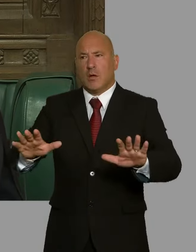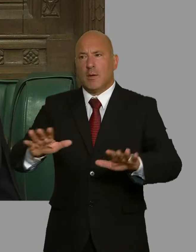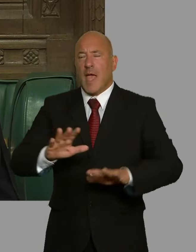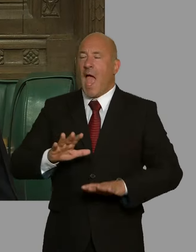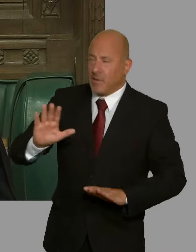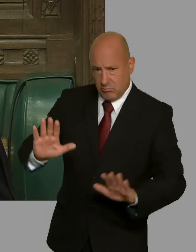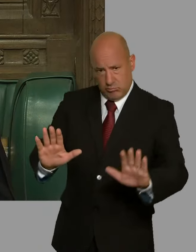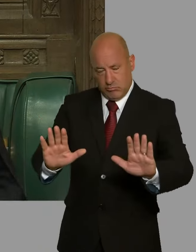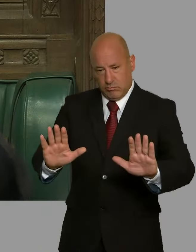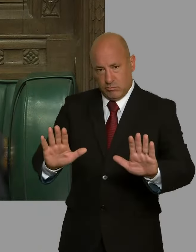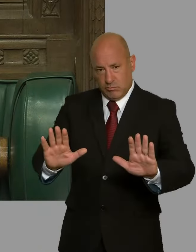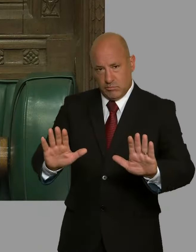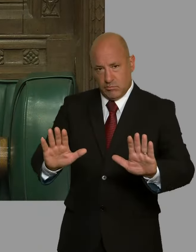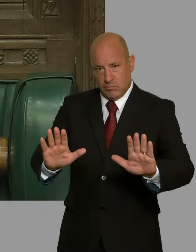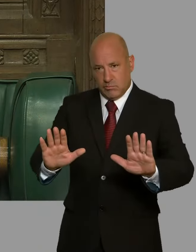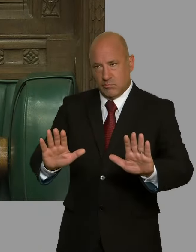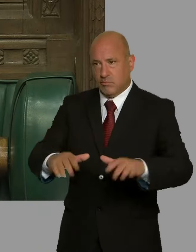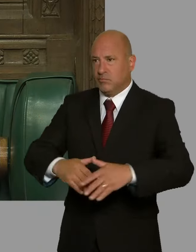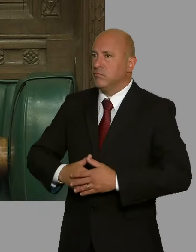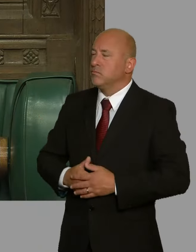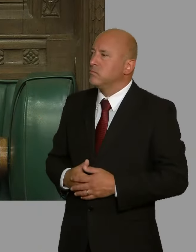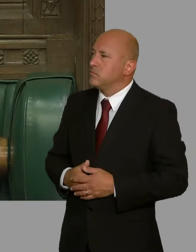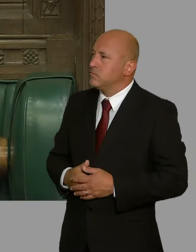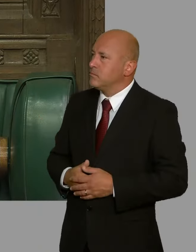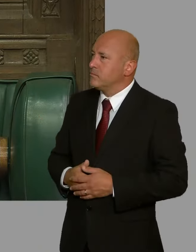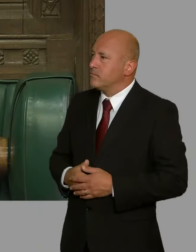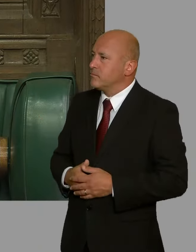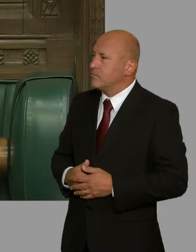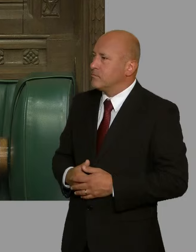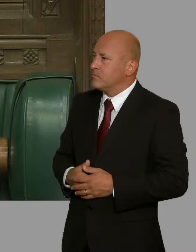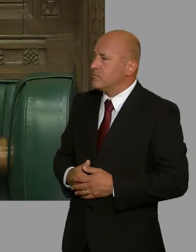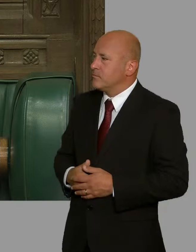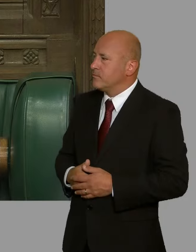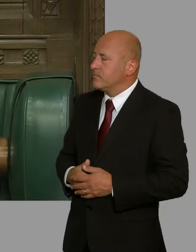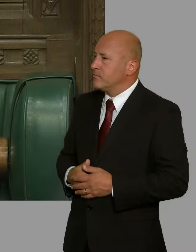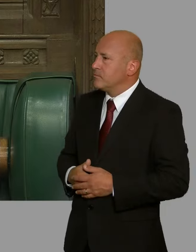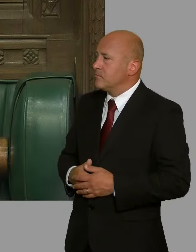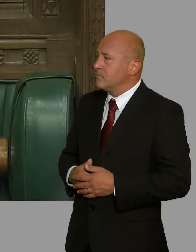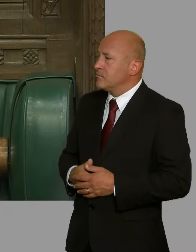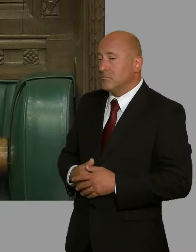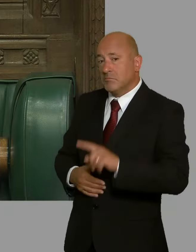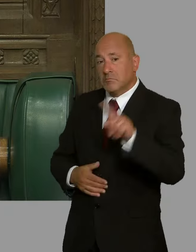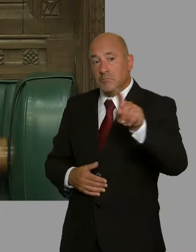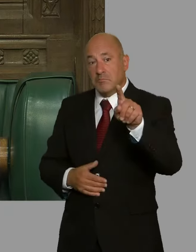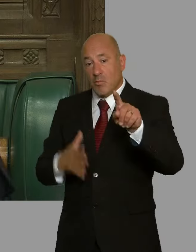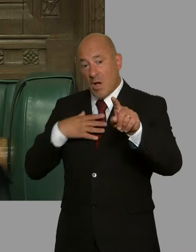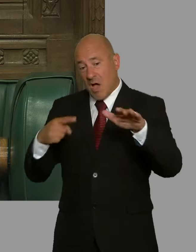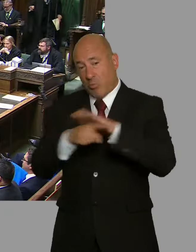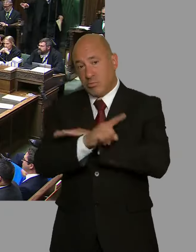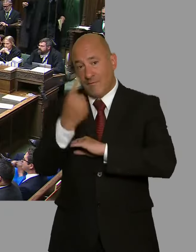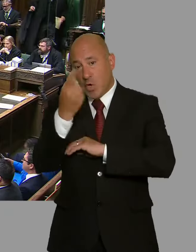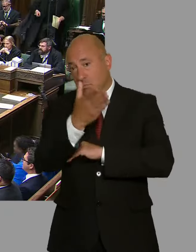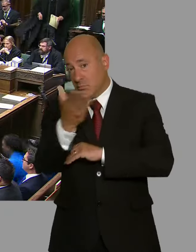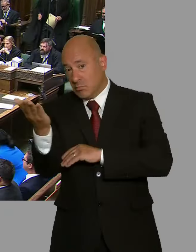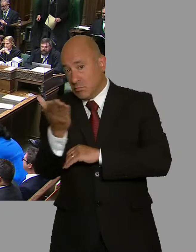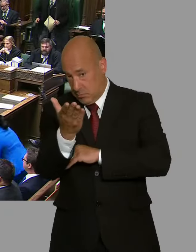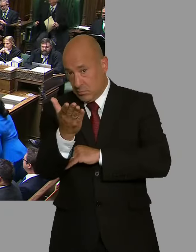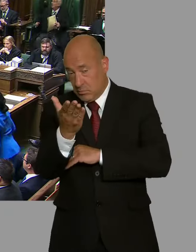If I hear it, there we are. They've got the first volunteer. Are you going to behave? Kemi